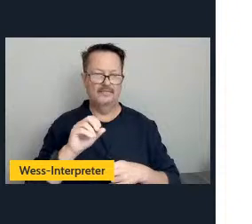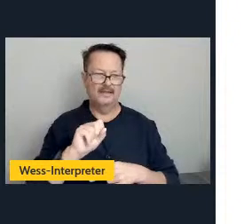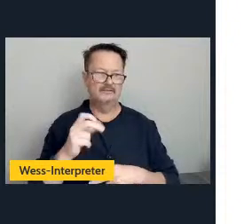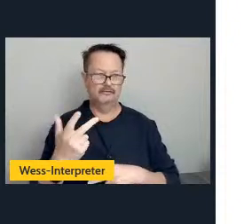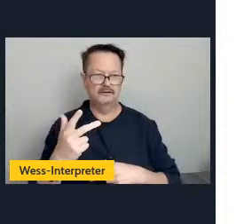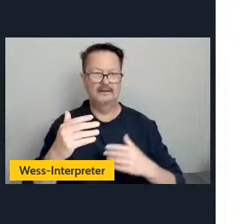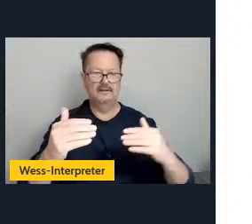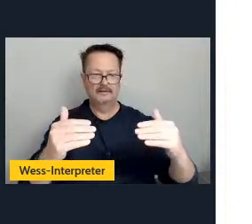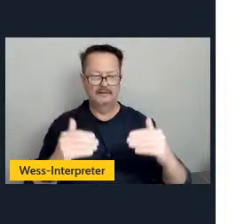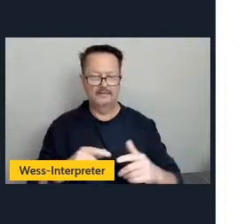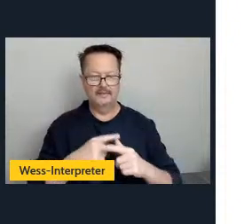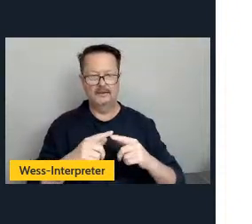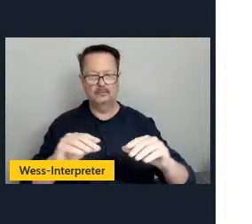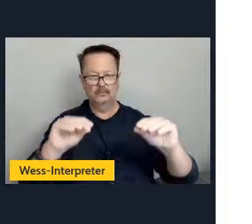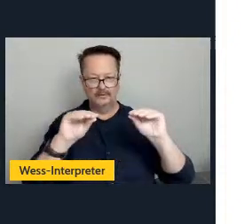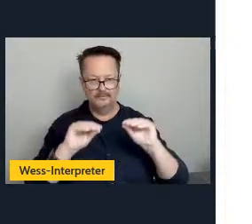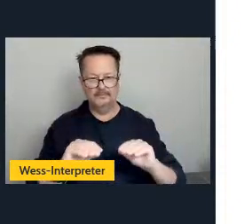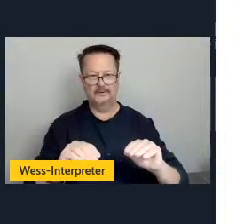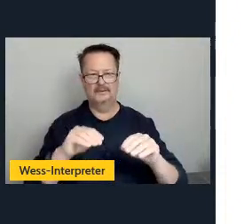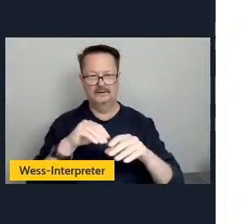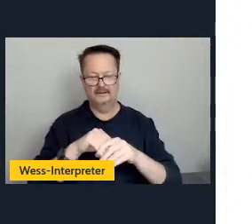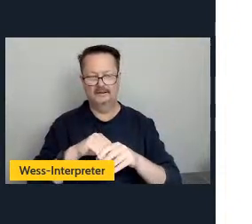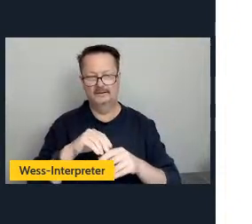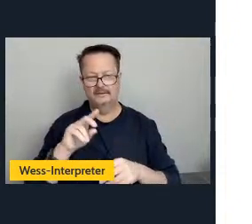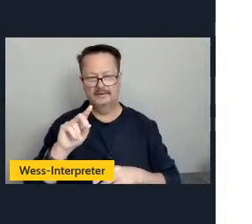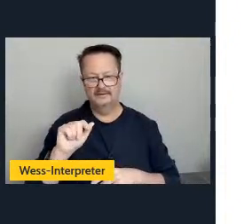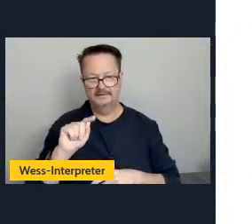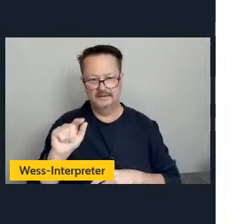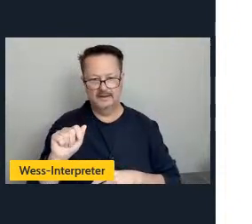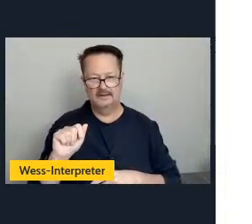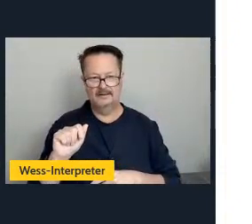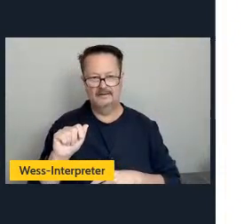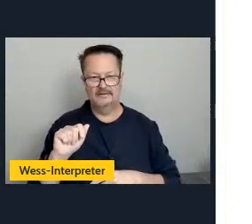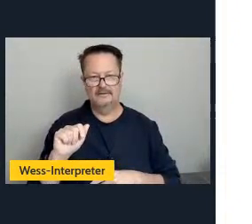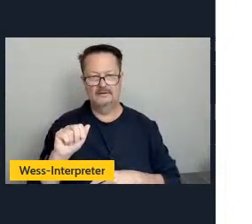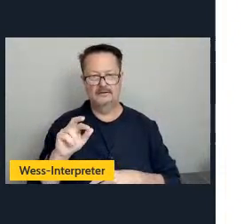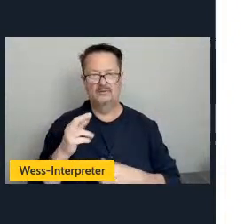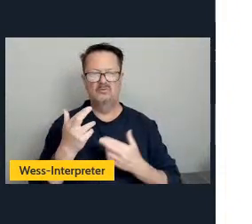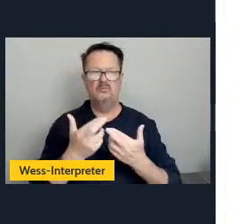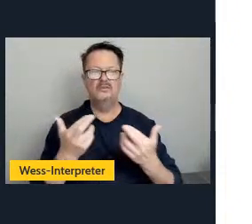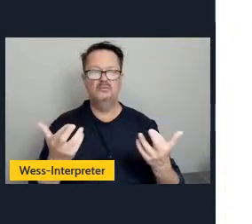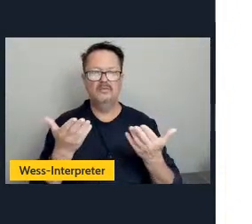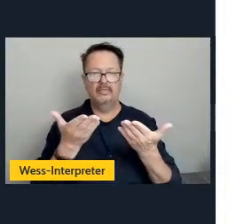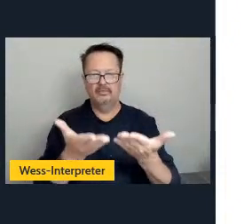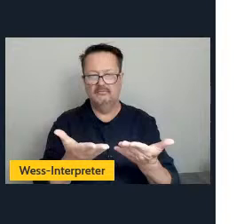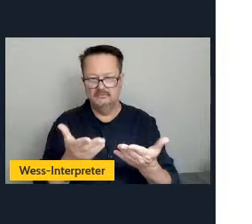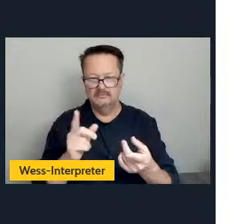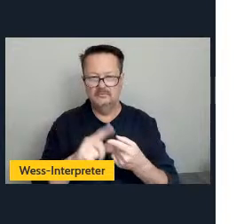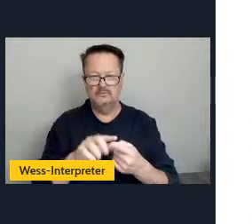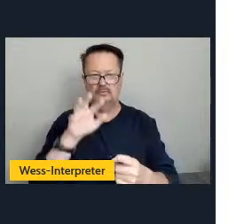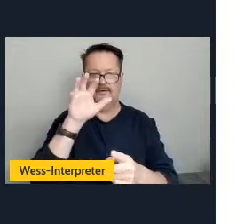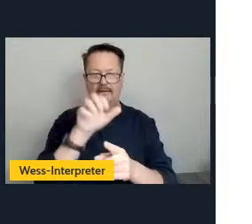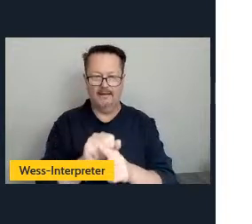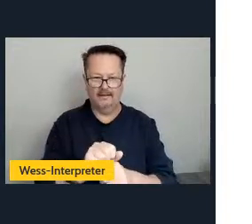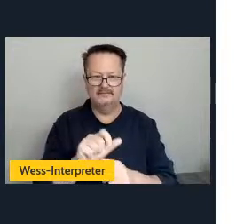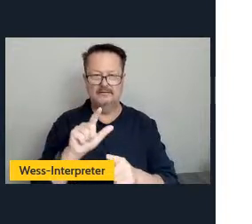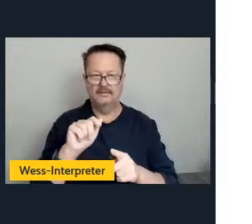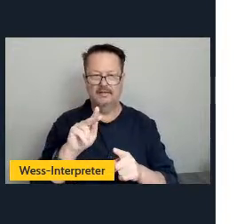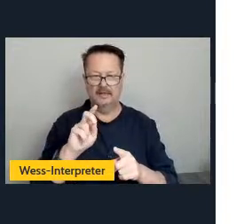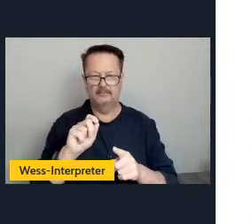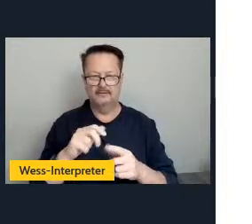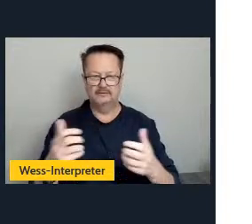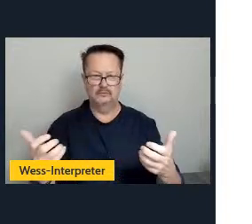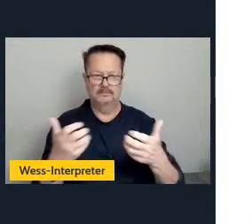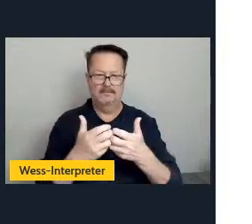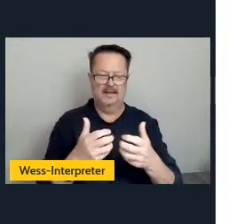in a data resource here to fetch the Lambda function with the Lambda